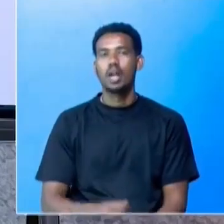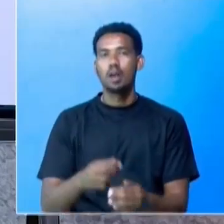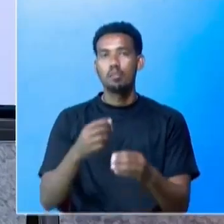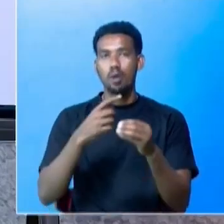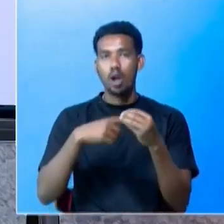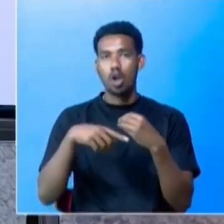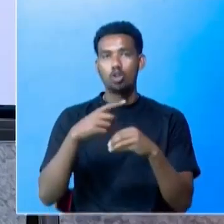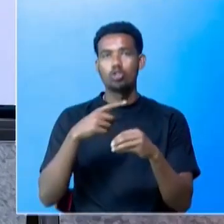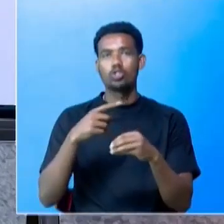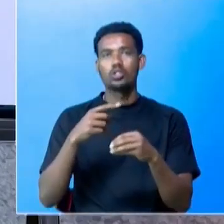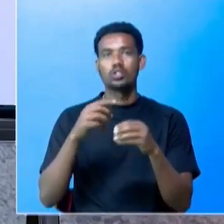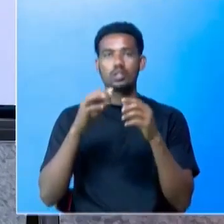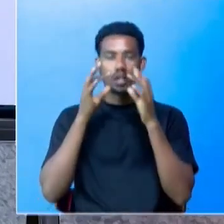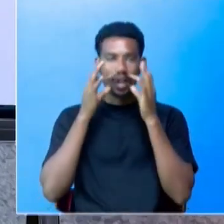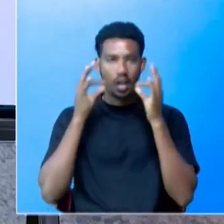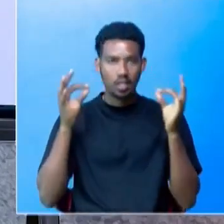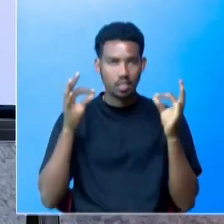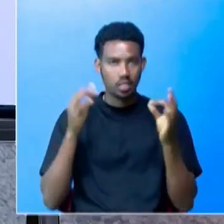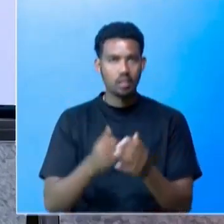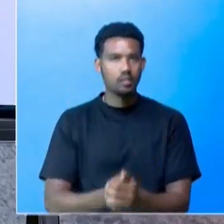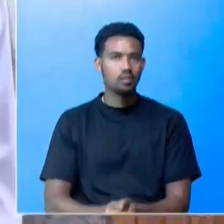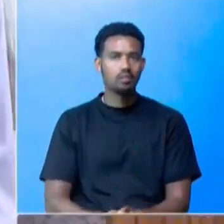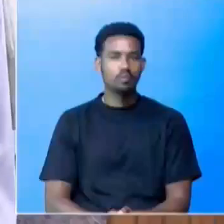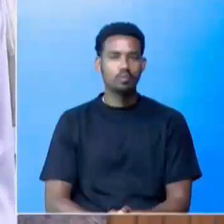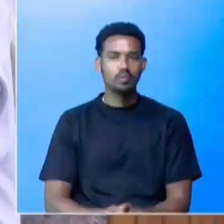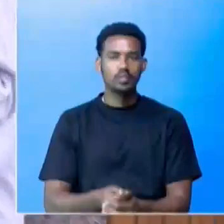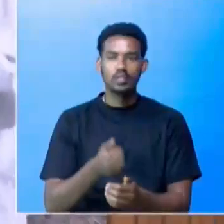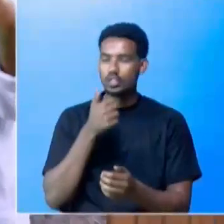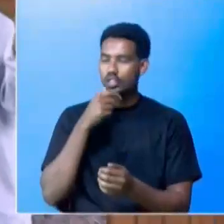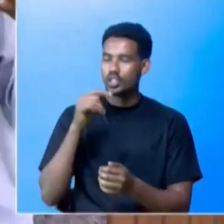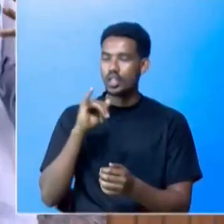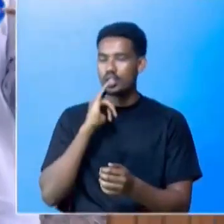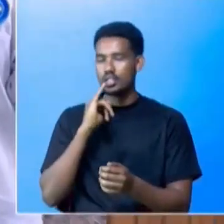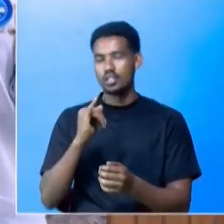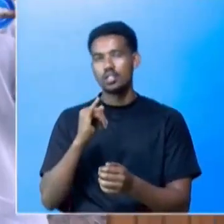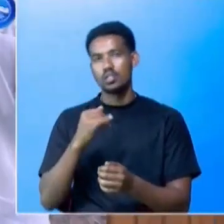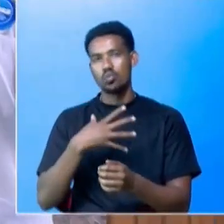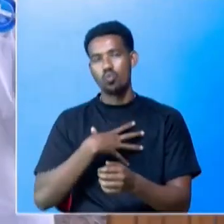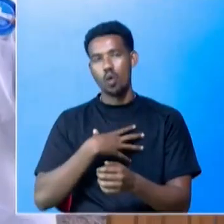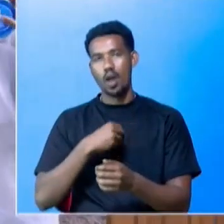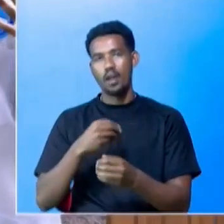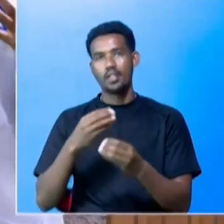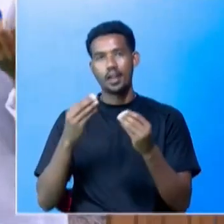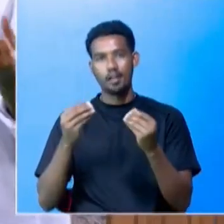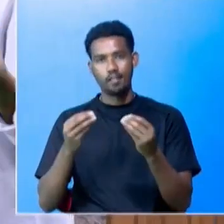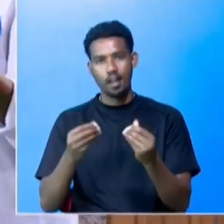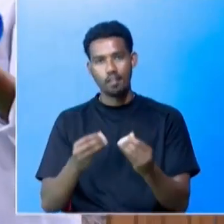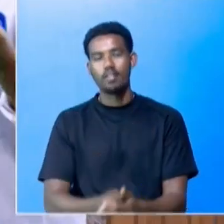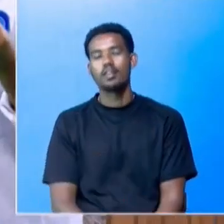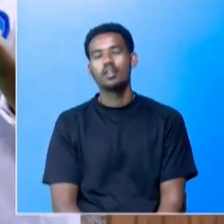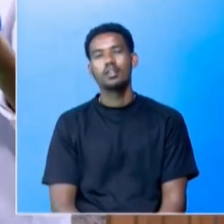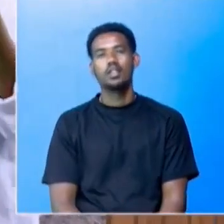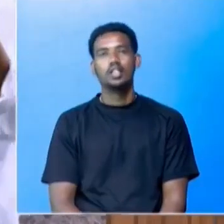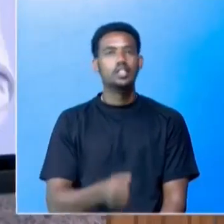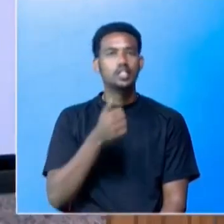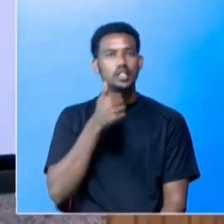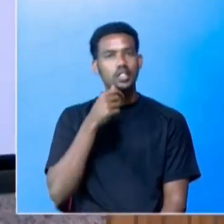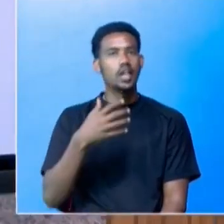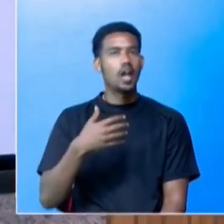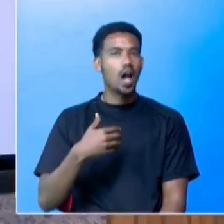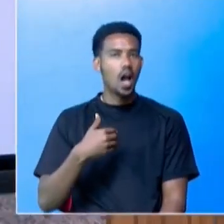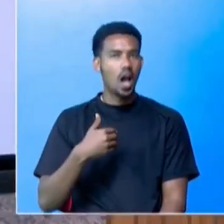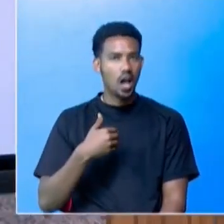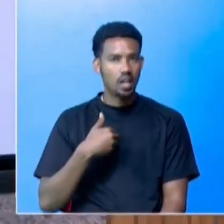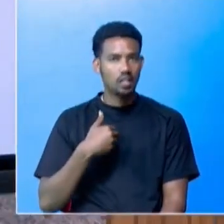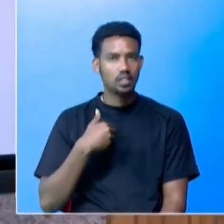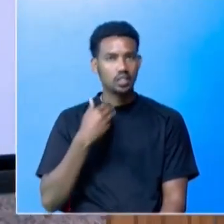about the cat. So she is white and fluffy. She has